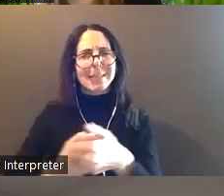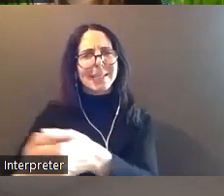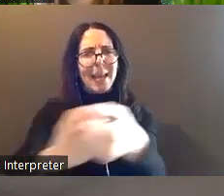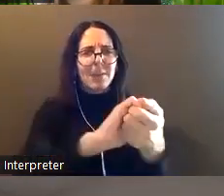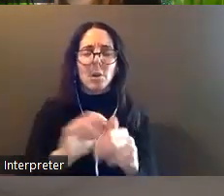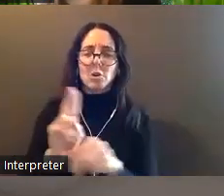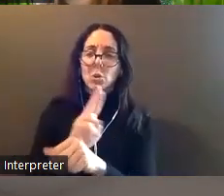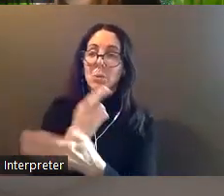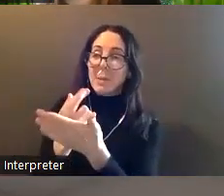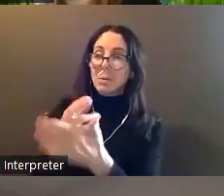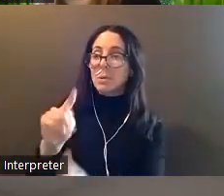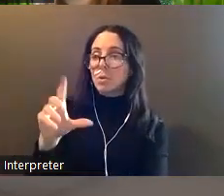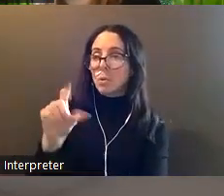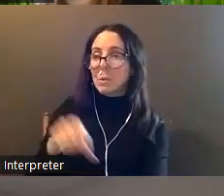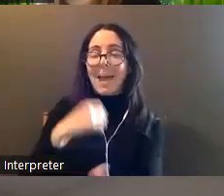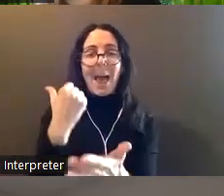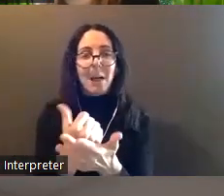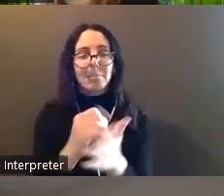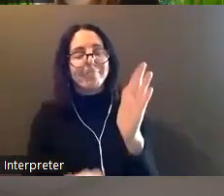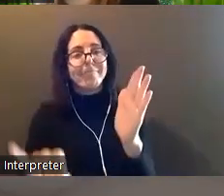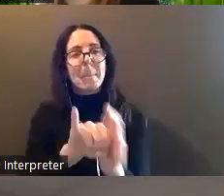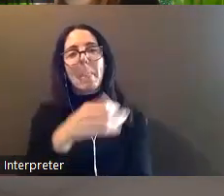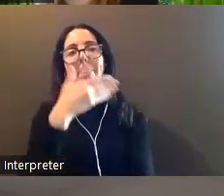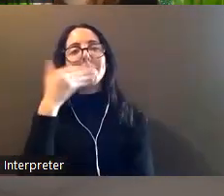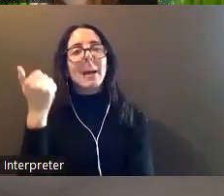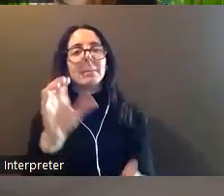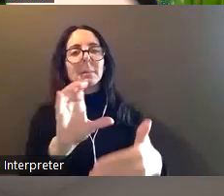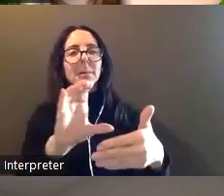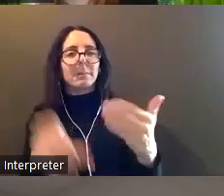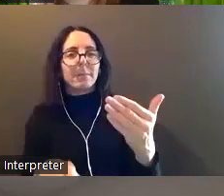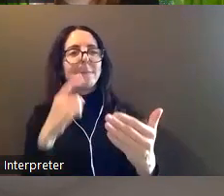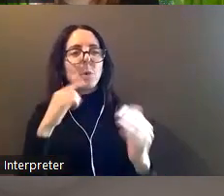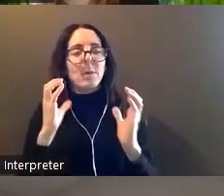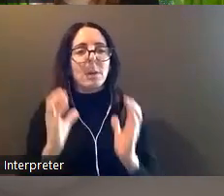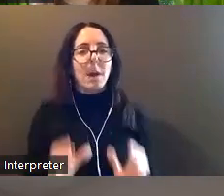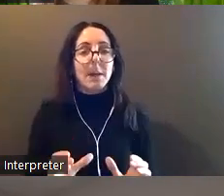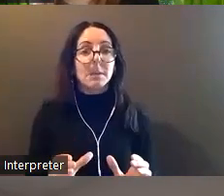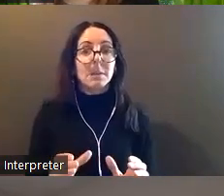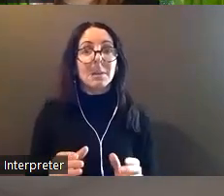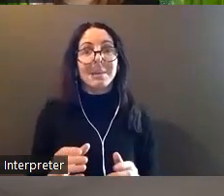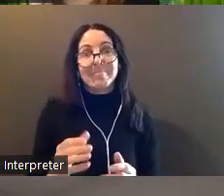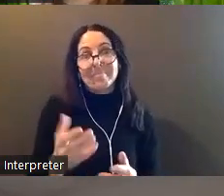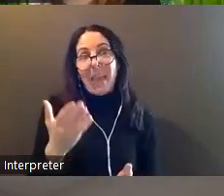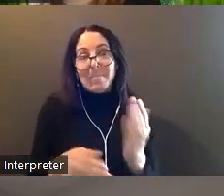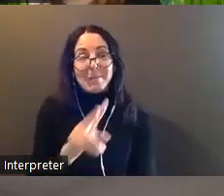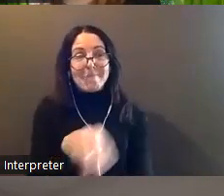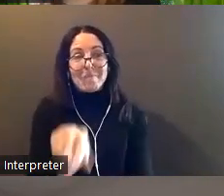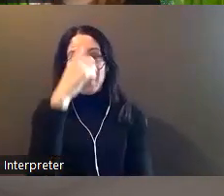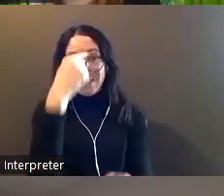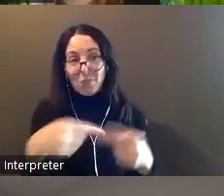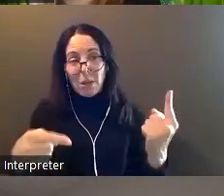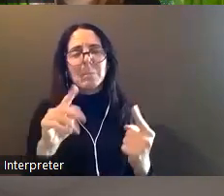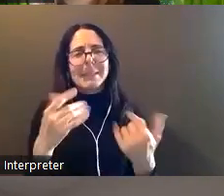us to identify the best possible outcomes for our clients, even when we don't agree with them.